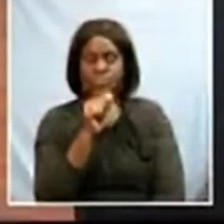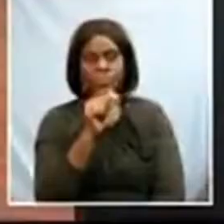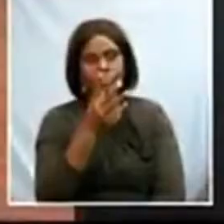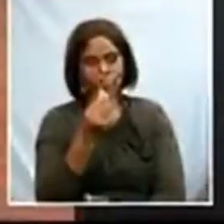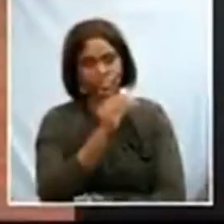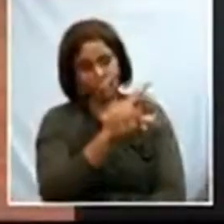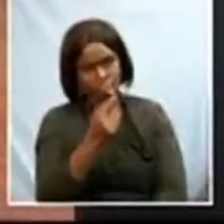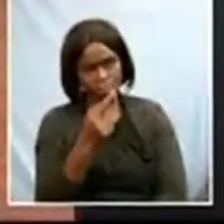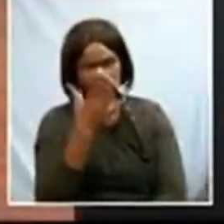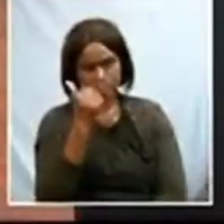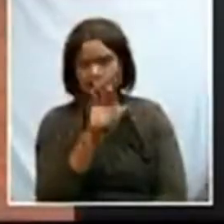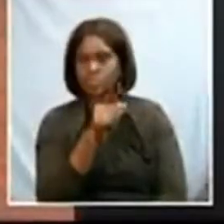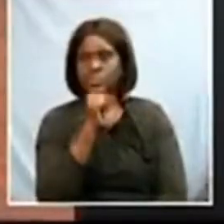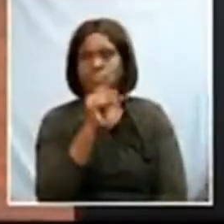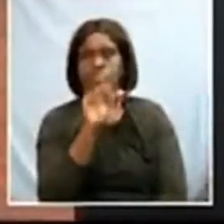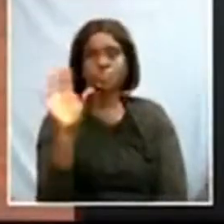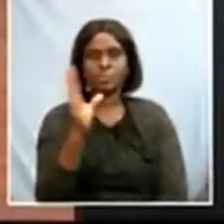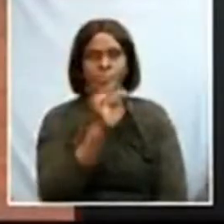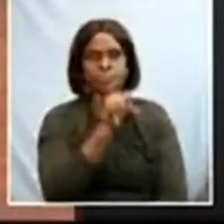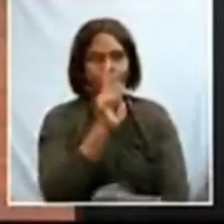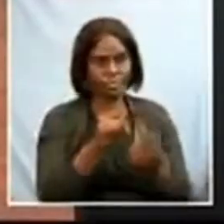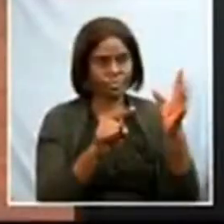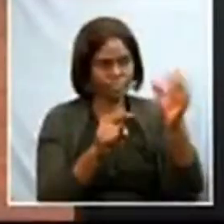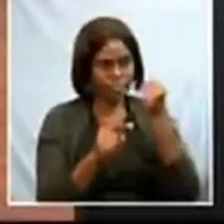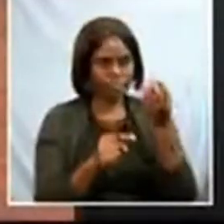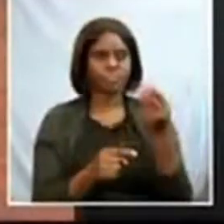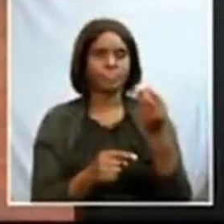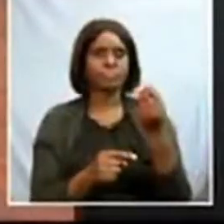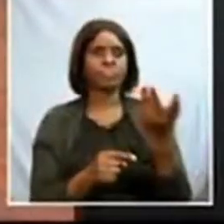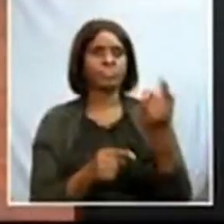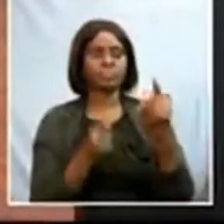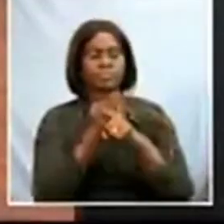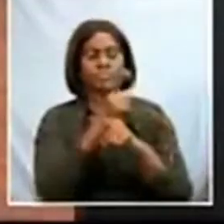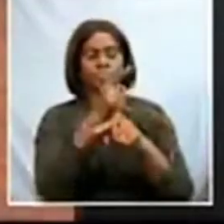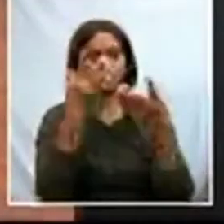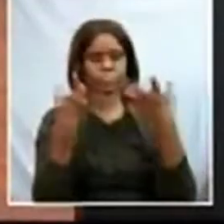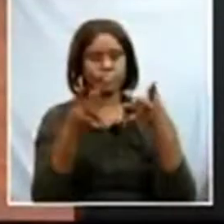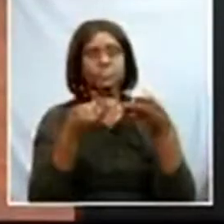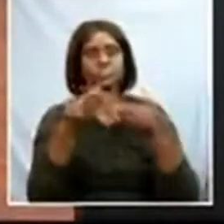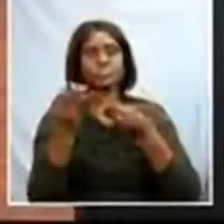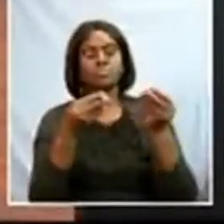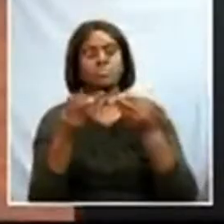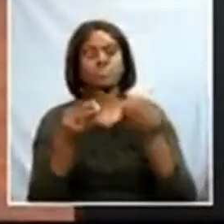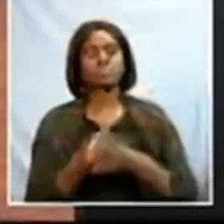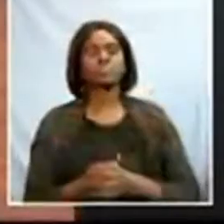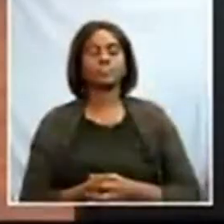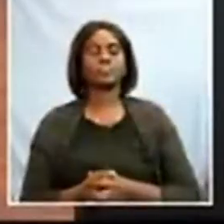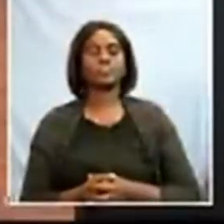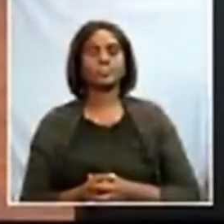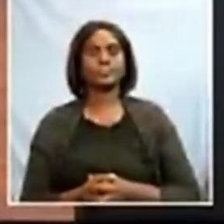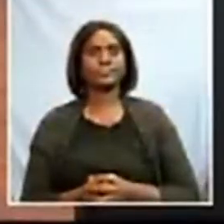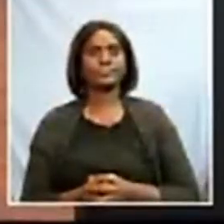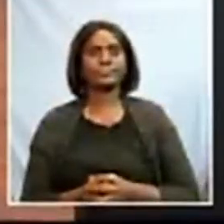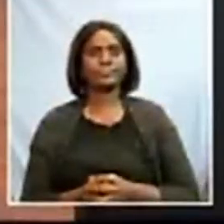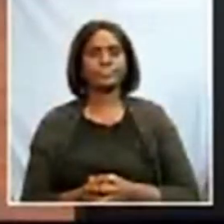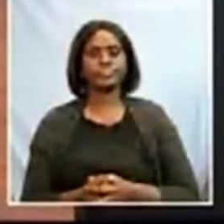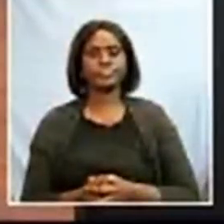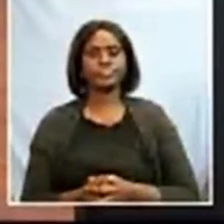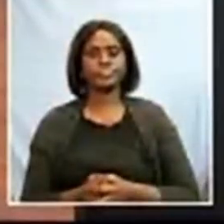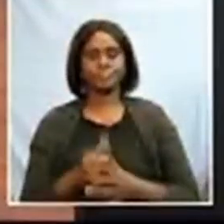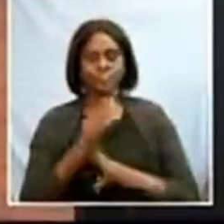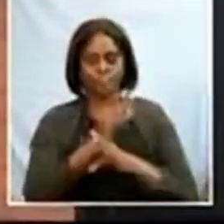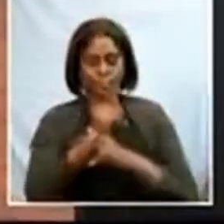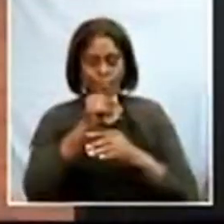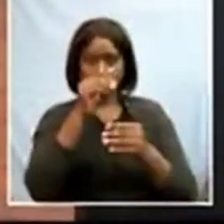refund? Why didn't you go back to them to get the refund from this wasteful expenditure? Now here in your action taken report, before